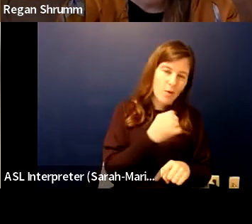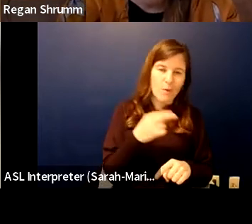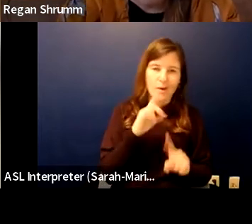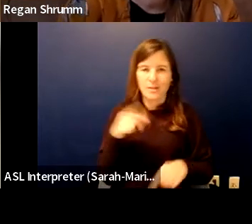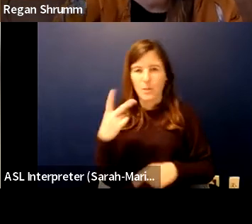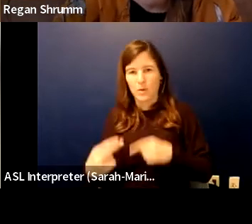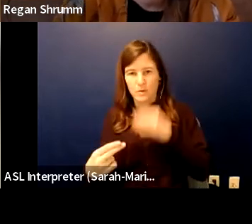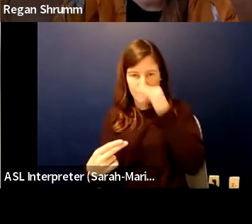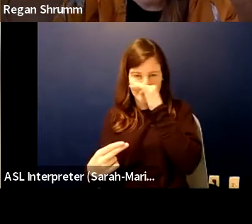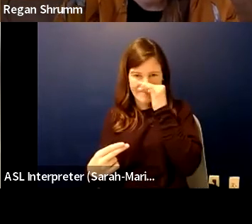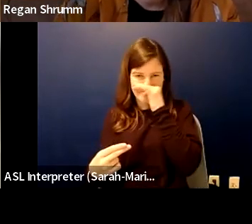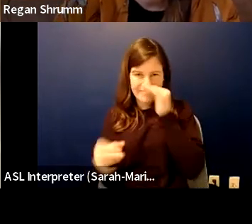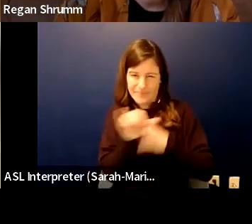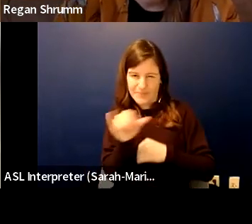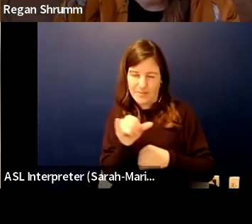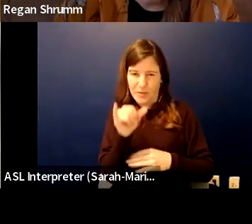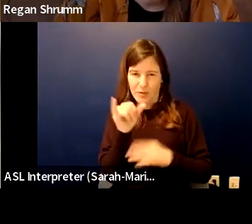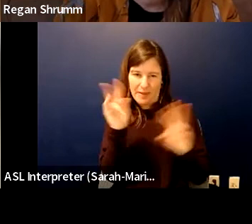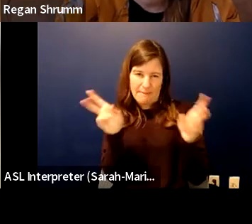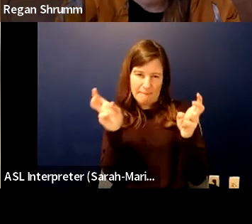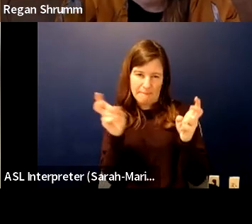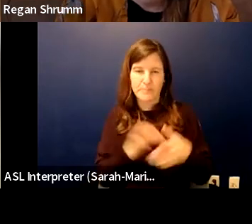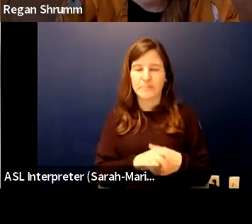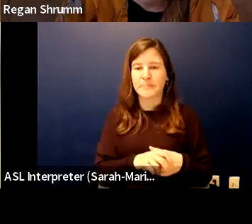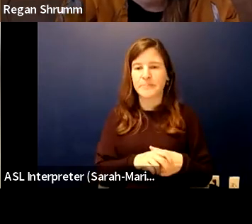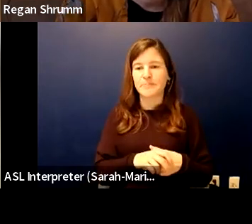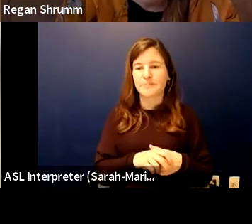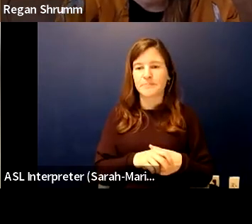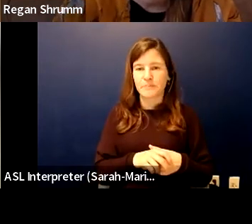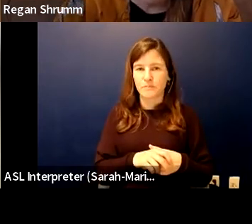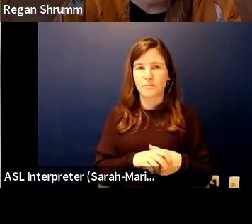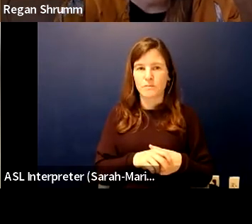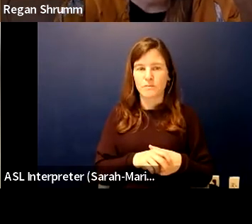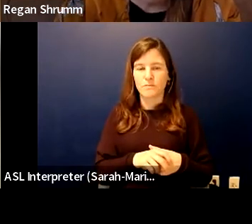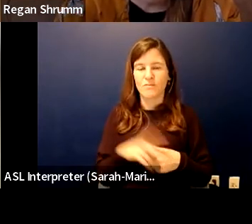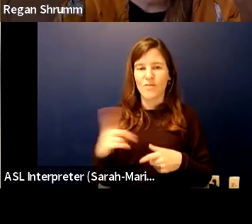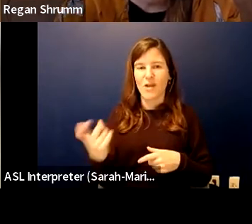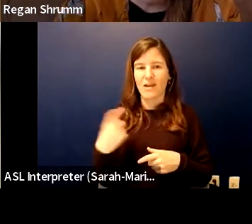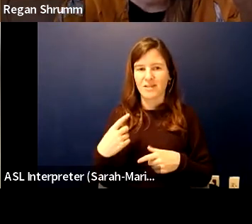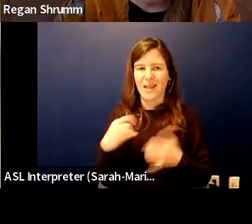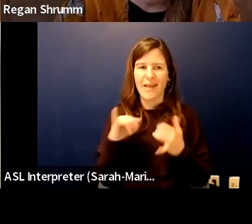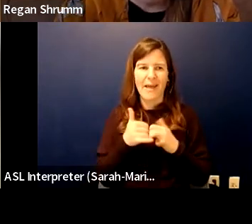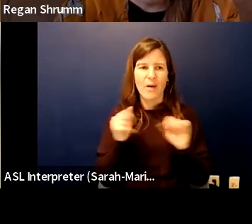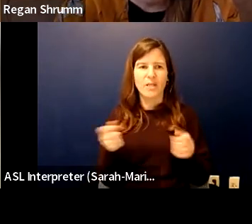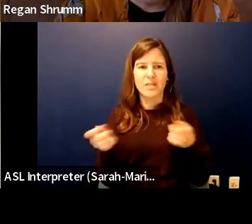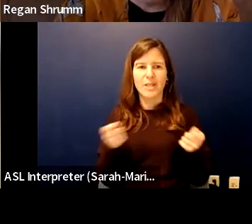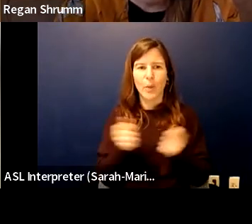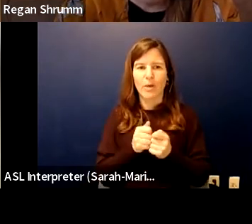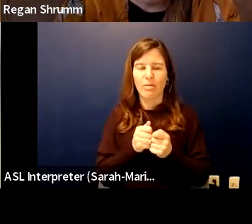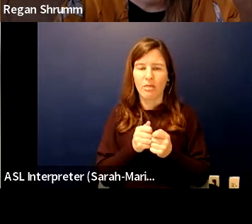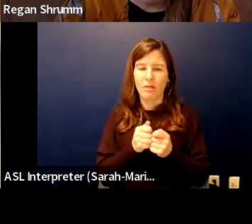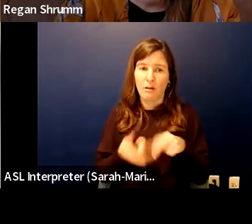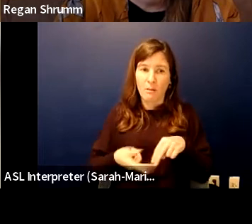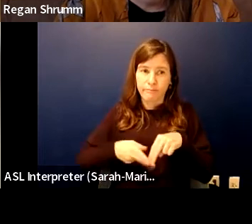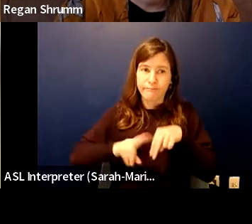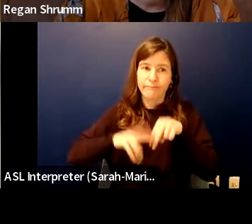a similar theme to it, but they're asking, what are the ways to deal with the increasing cost of